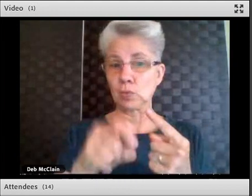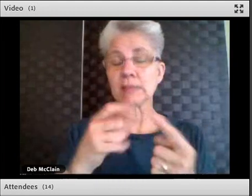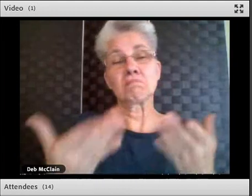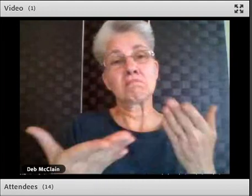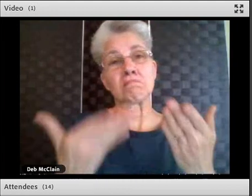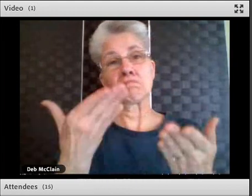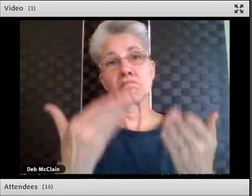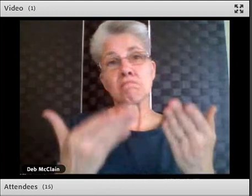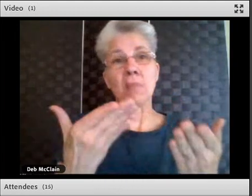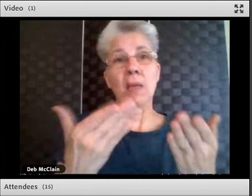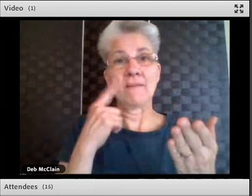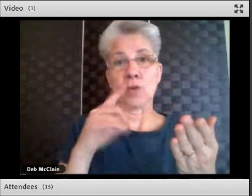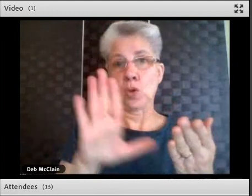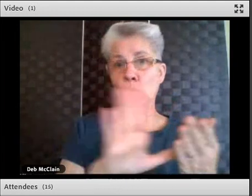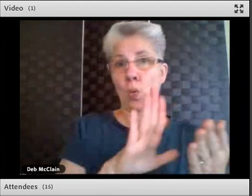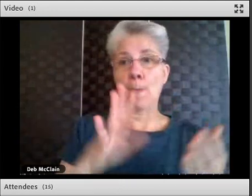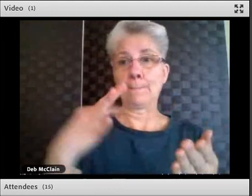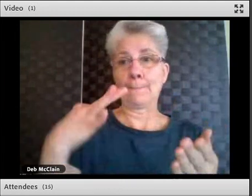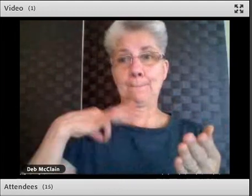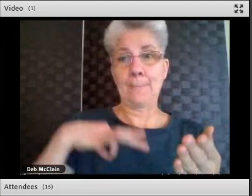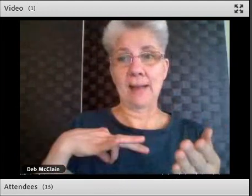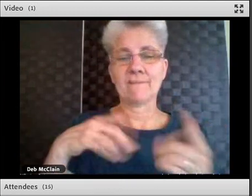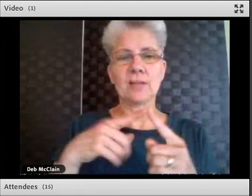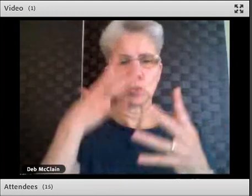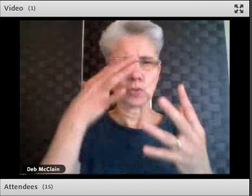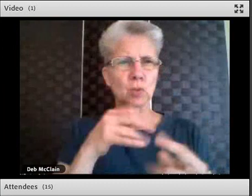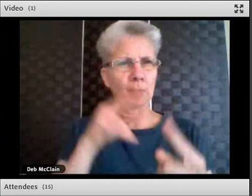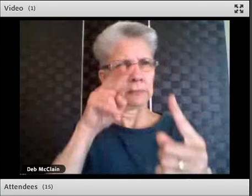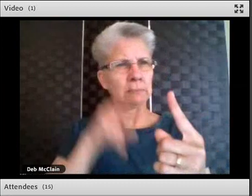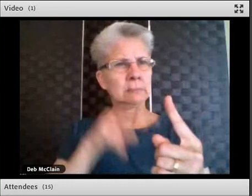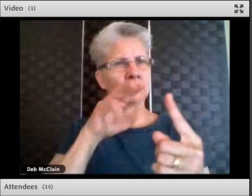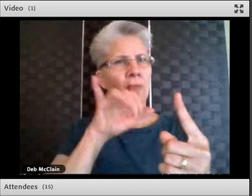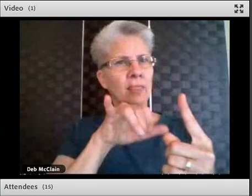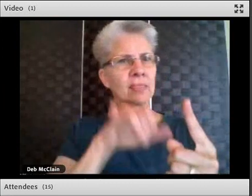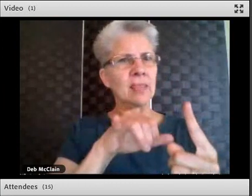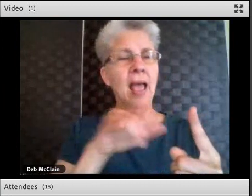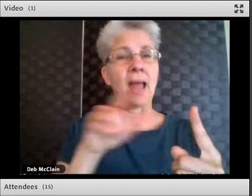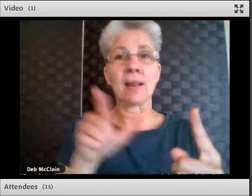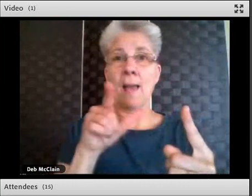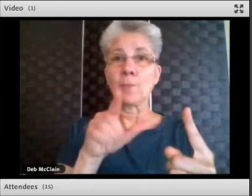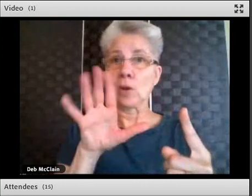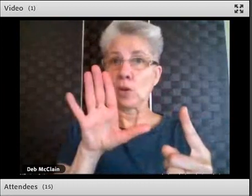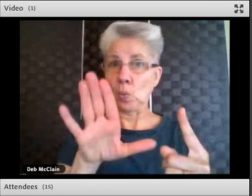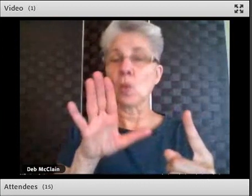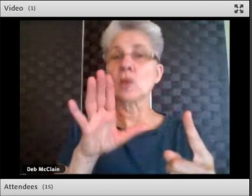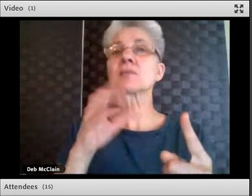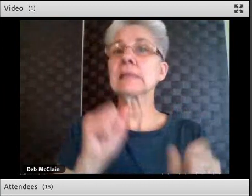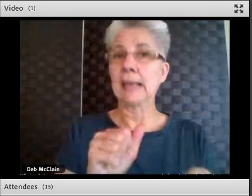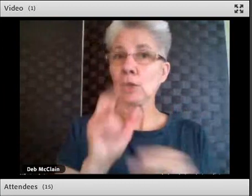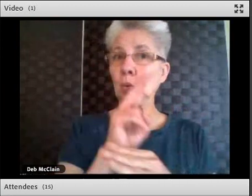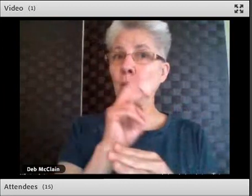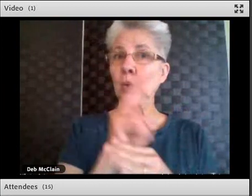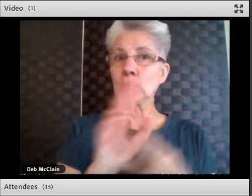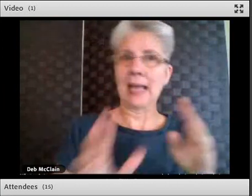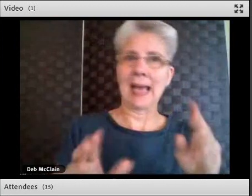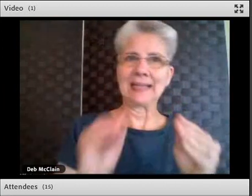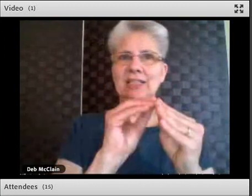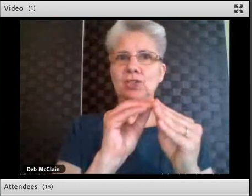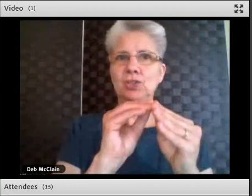may be to your benefit to determine whether your library could possibly use